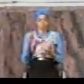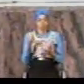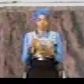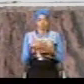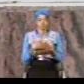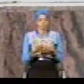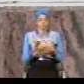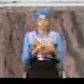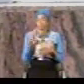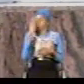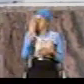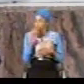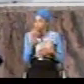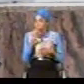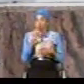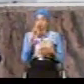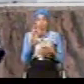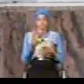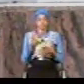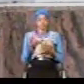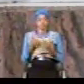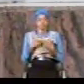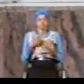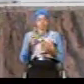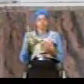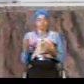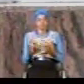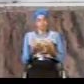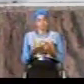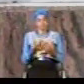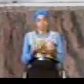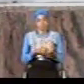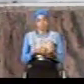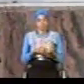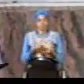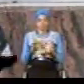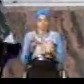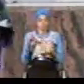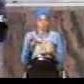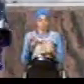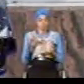bag with all this aboliki. But